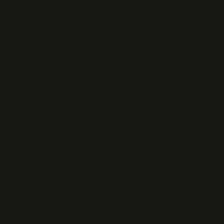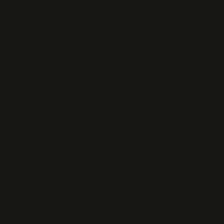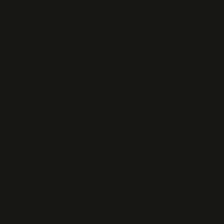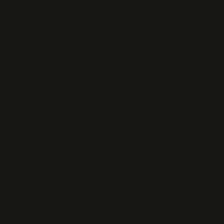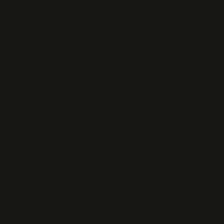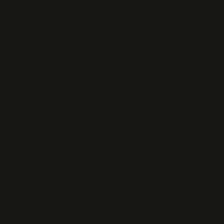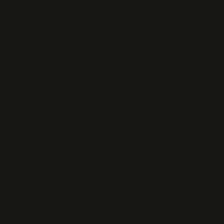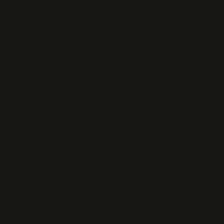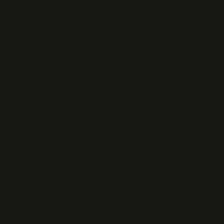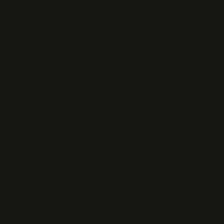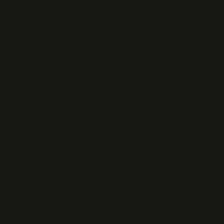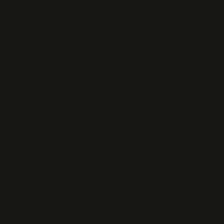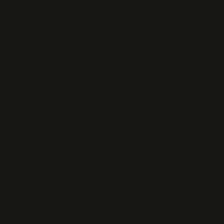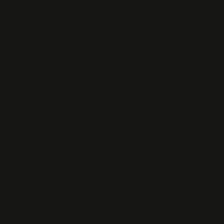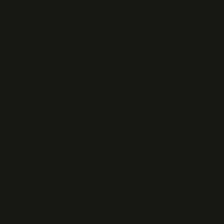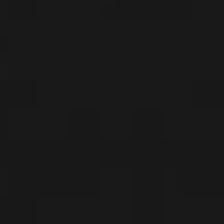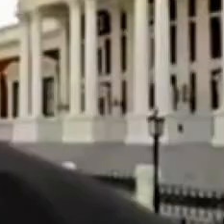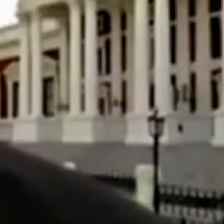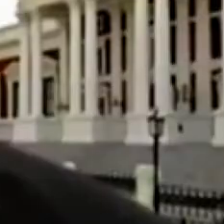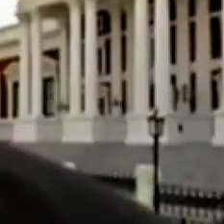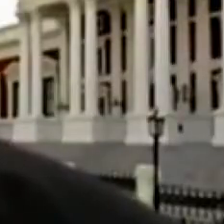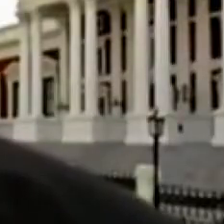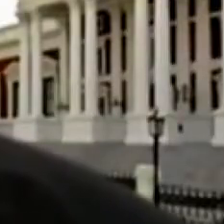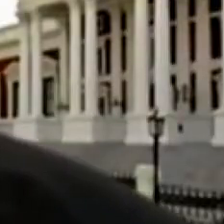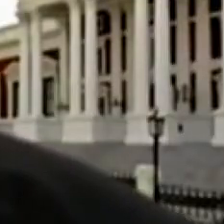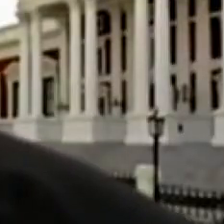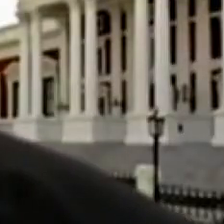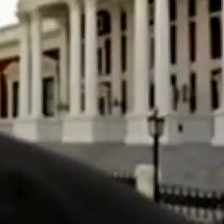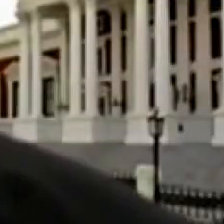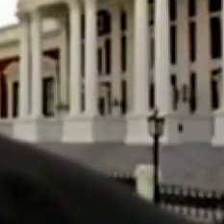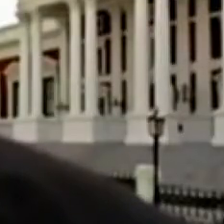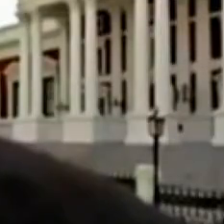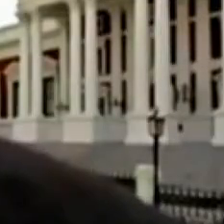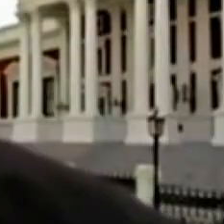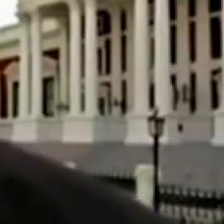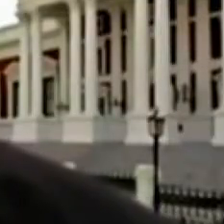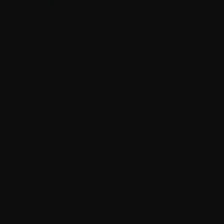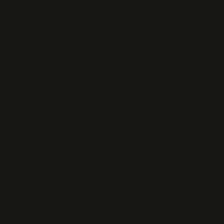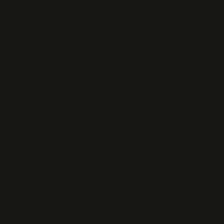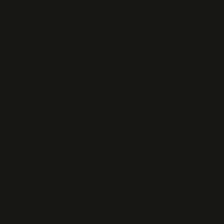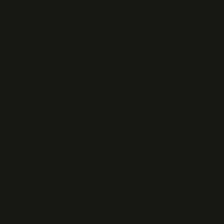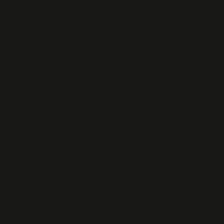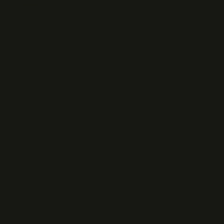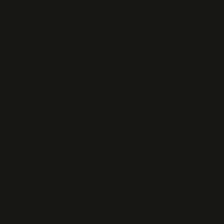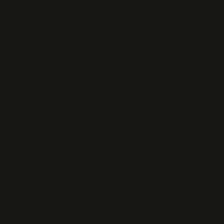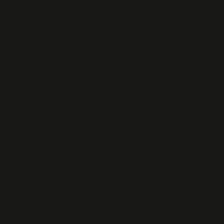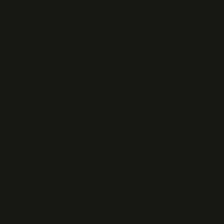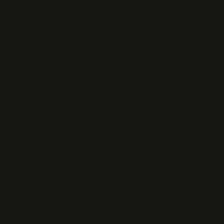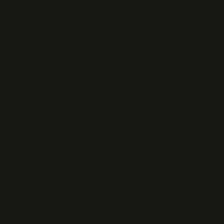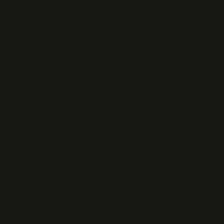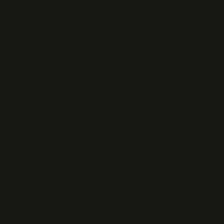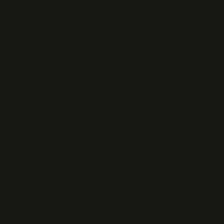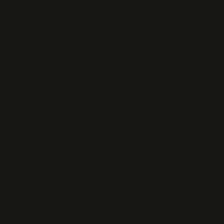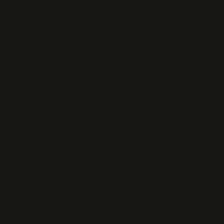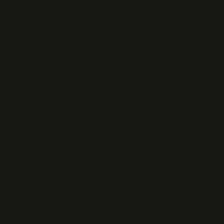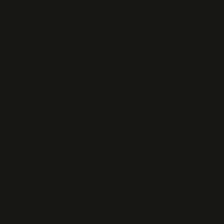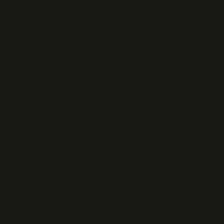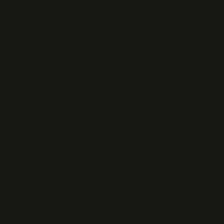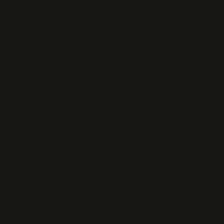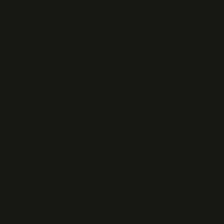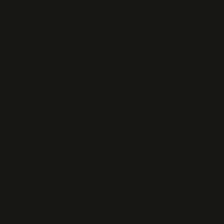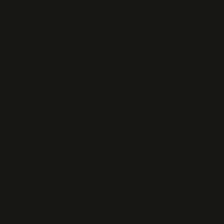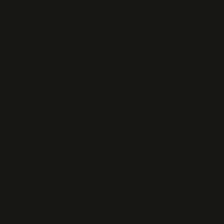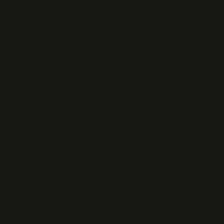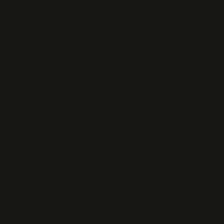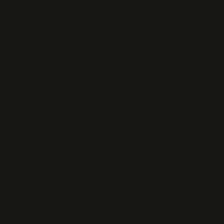Deputy Speaker, I will take the question. Okay, go ahead. Thank you, Deputy Speaker. Minister,